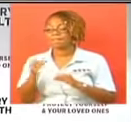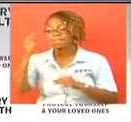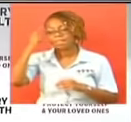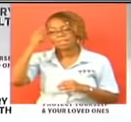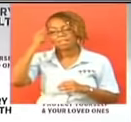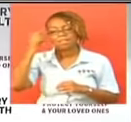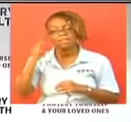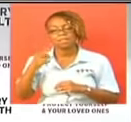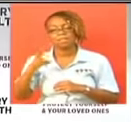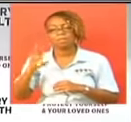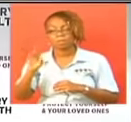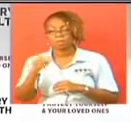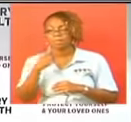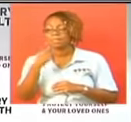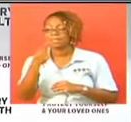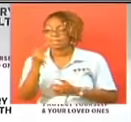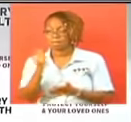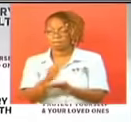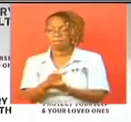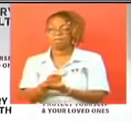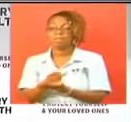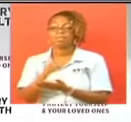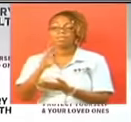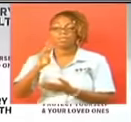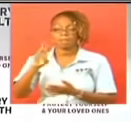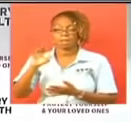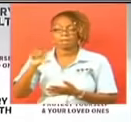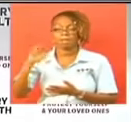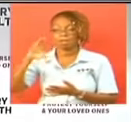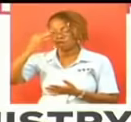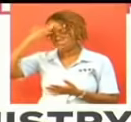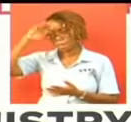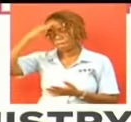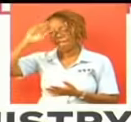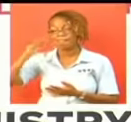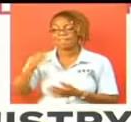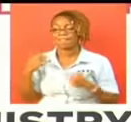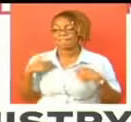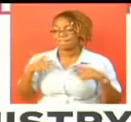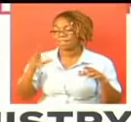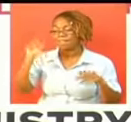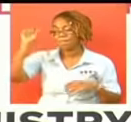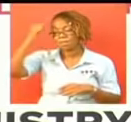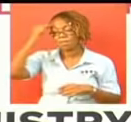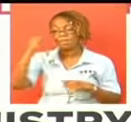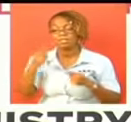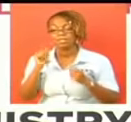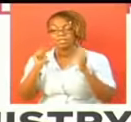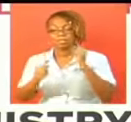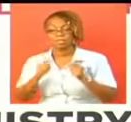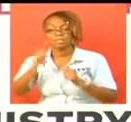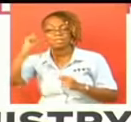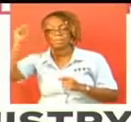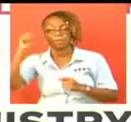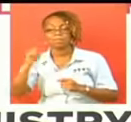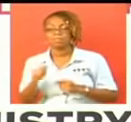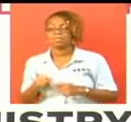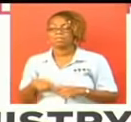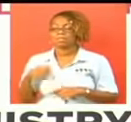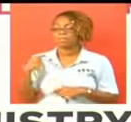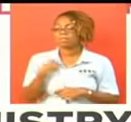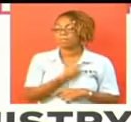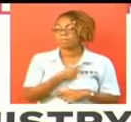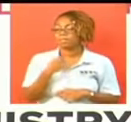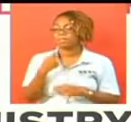Okay, thanks for your question. As I believe has been said before, once a vaccine gets WHO emergency